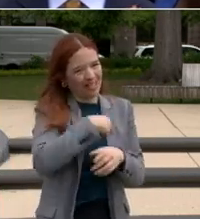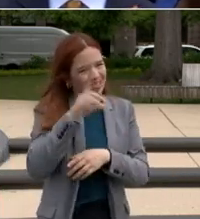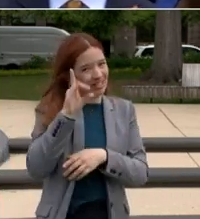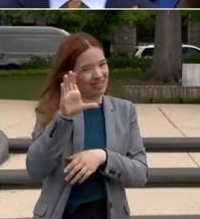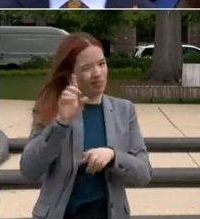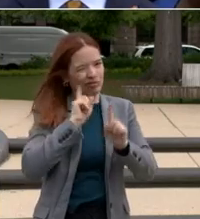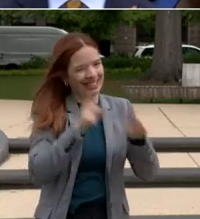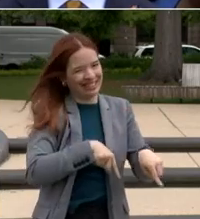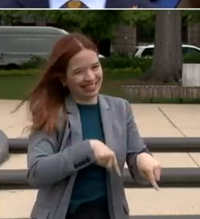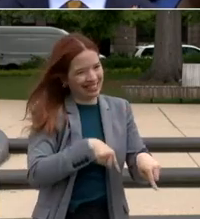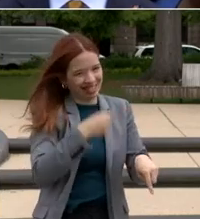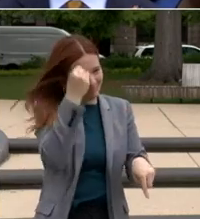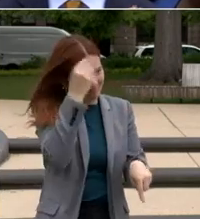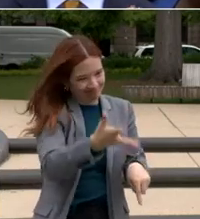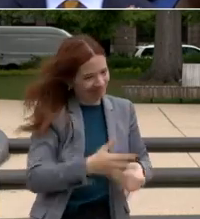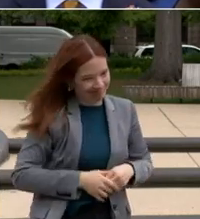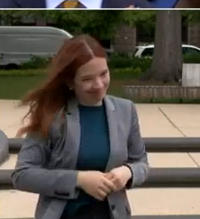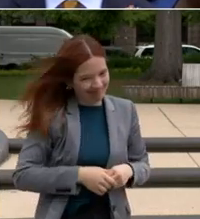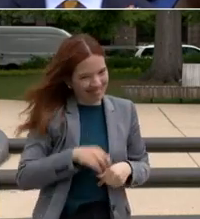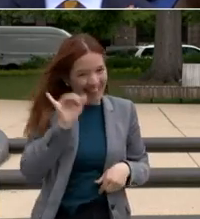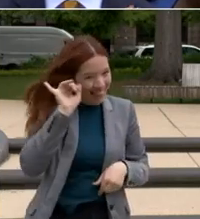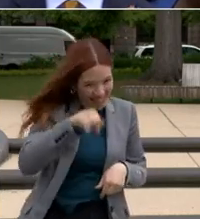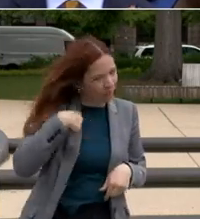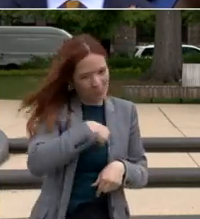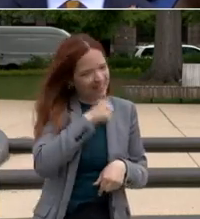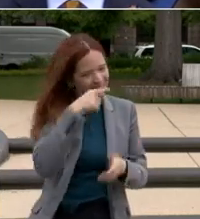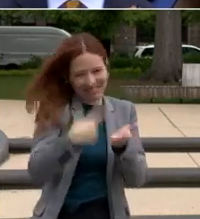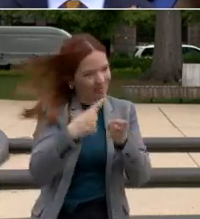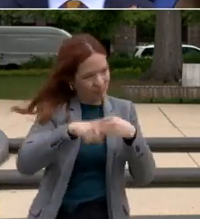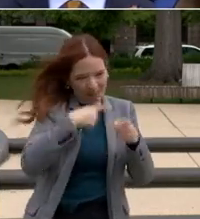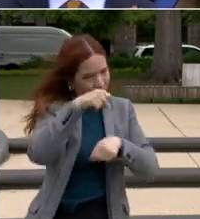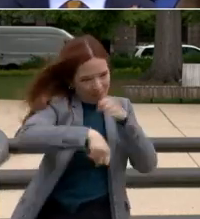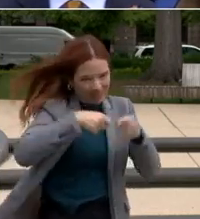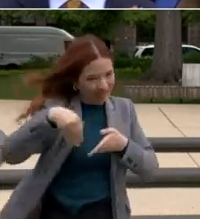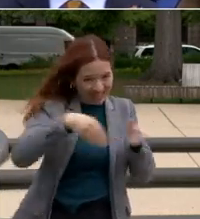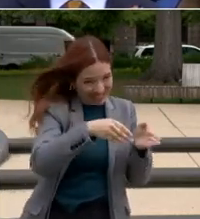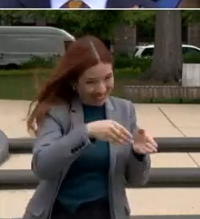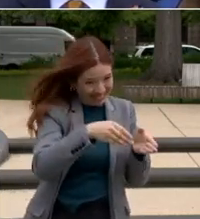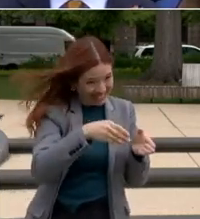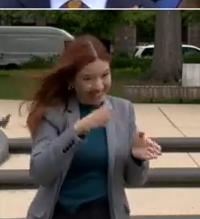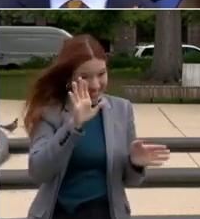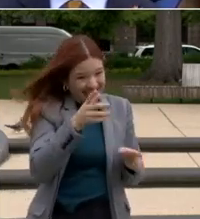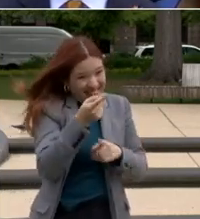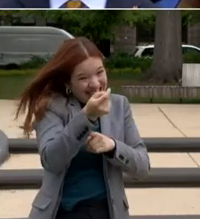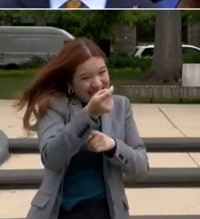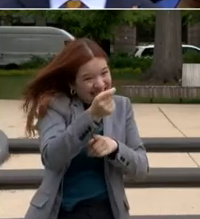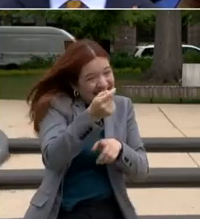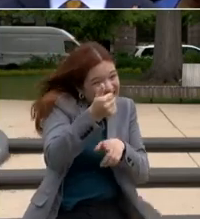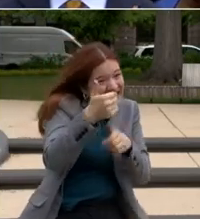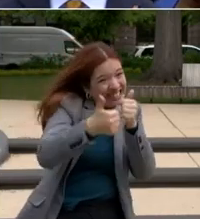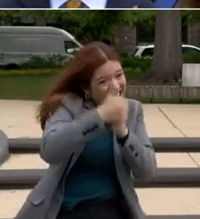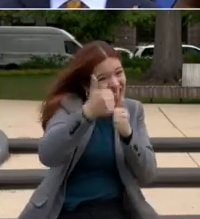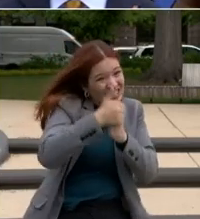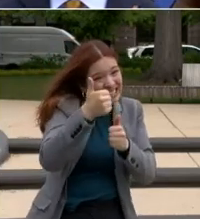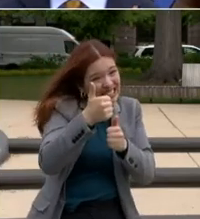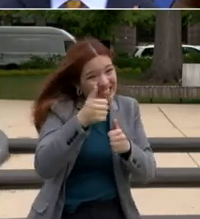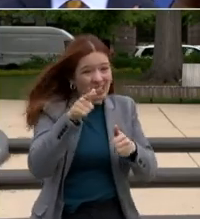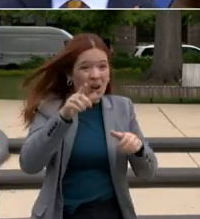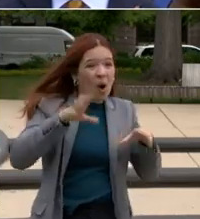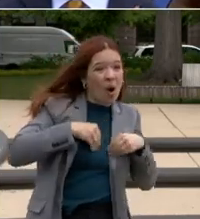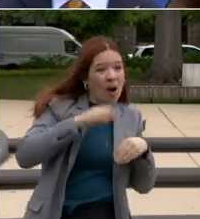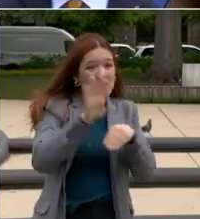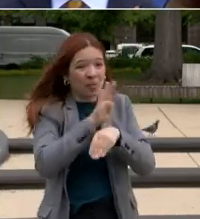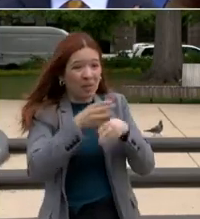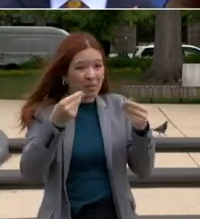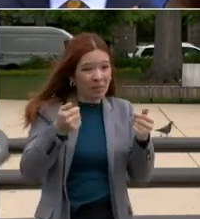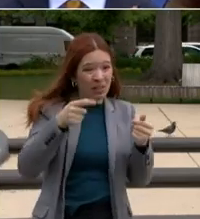to. And I think it's kind of dangerous to say business owners or property owners or rooms